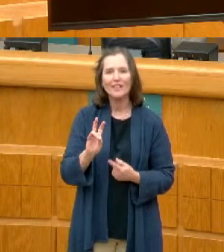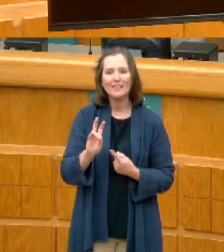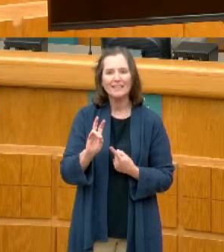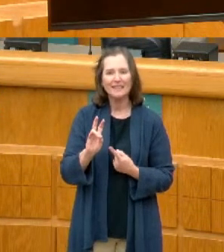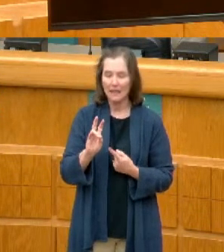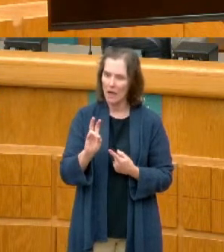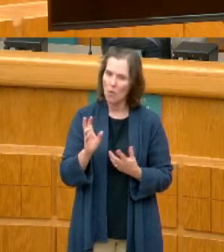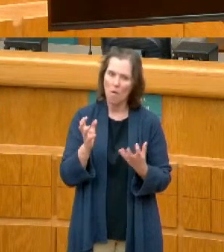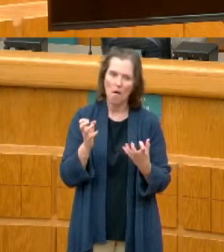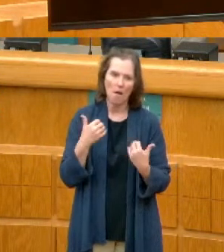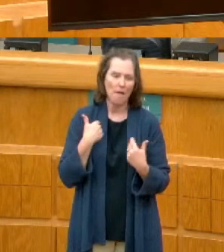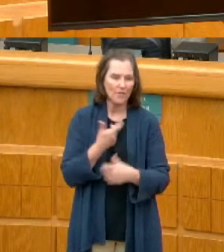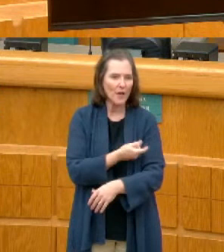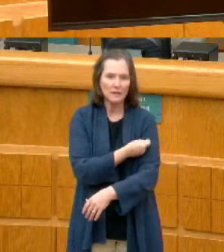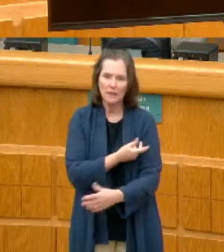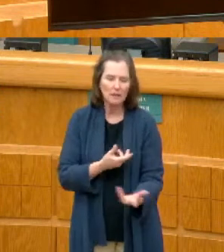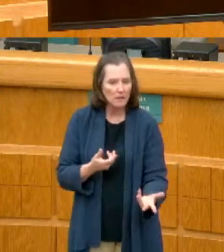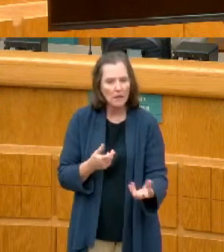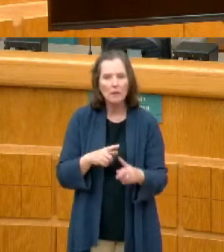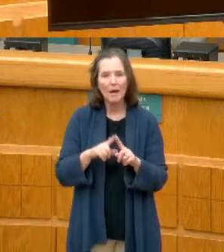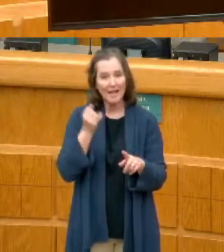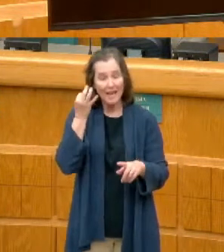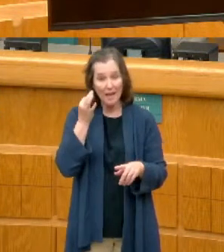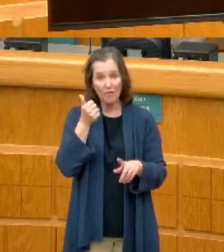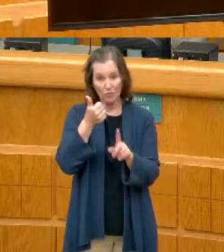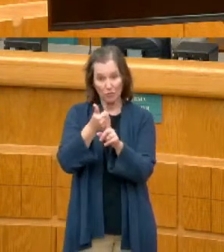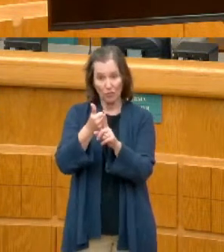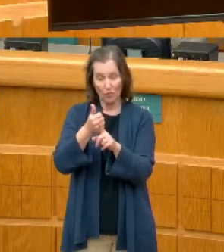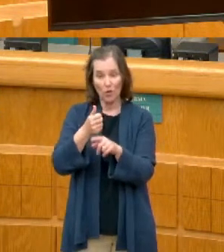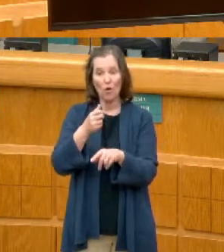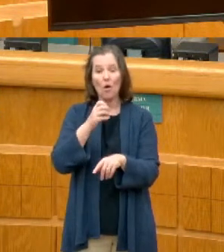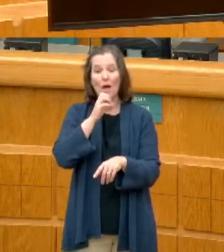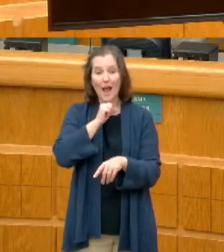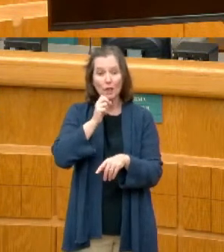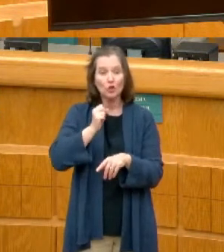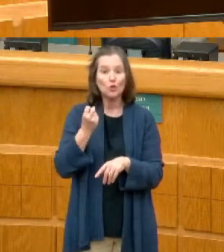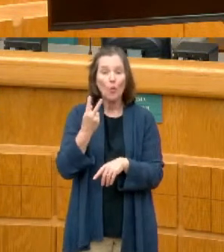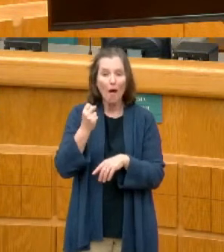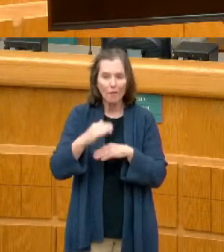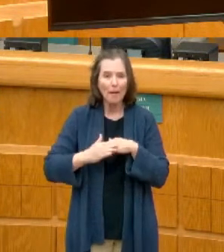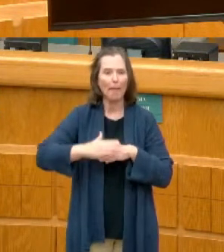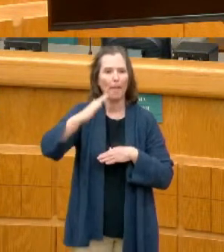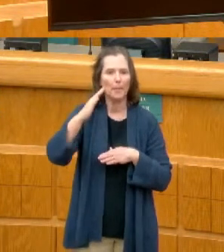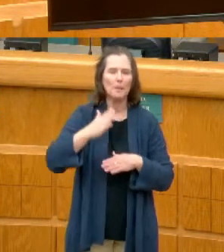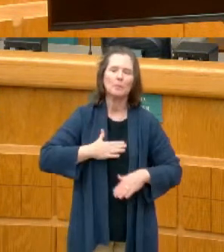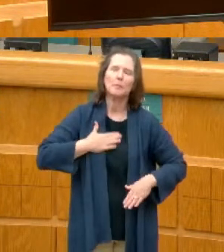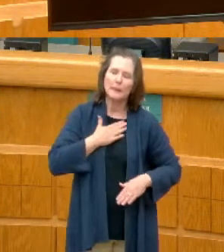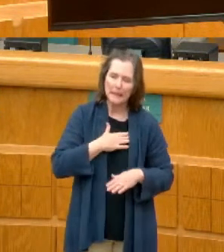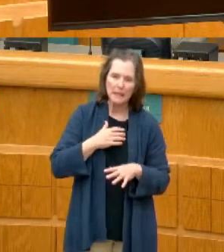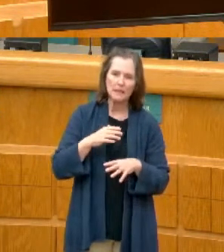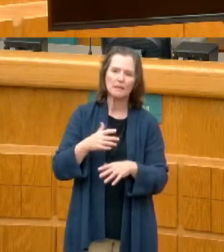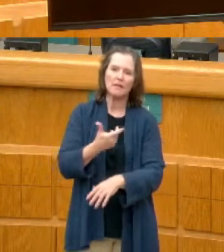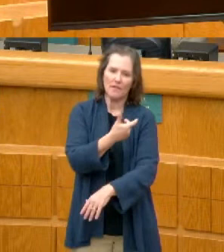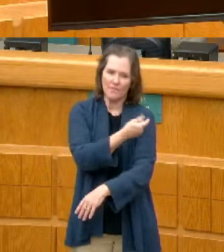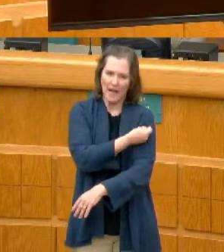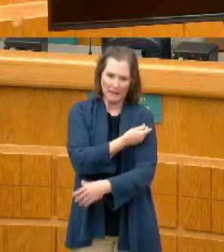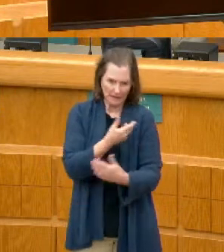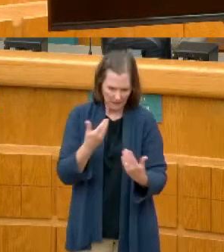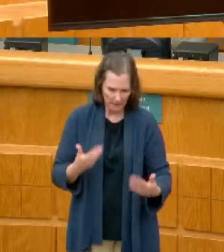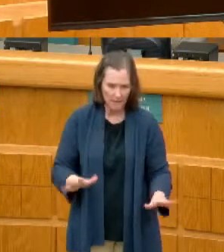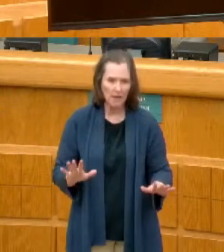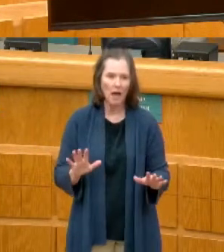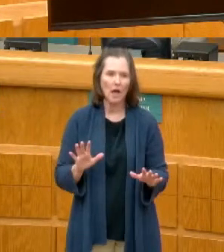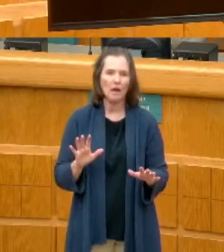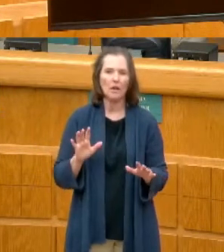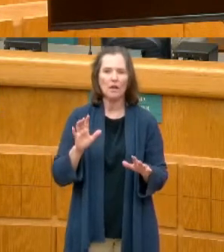over, please get that vaccine and do it so that we can all survive this summer and look forward to a